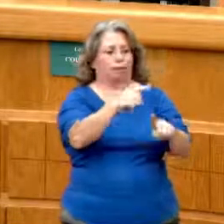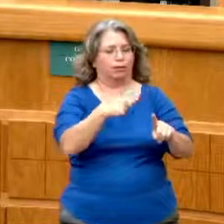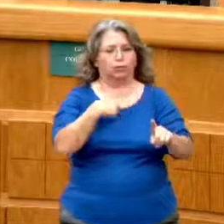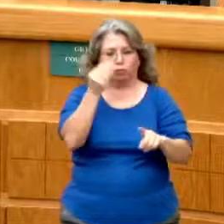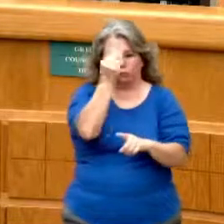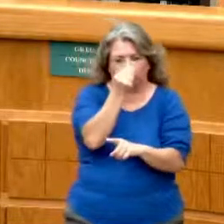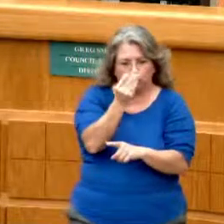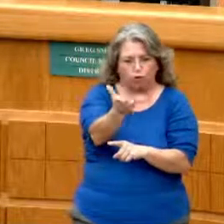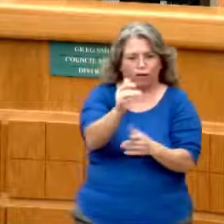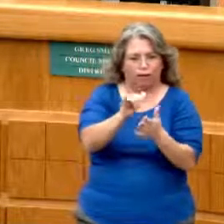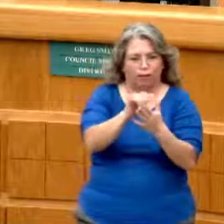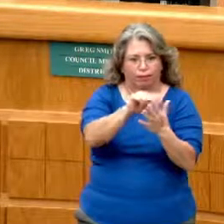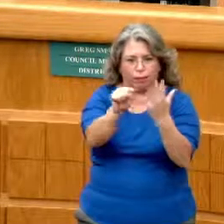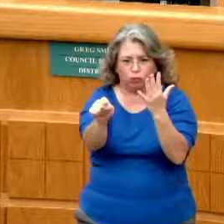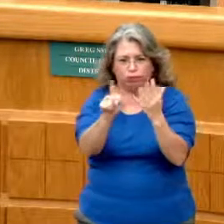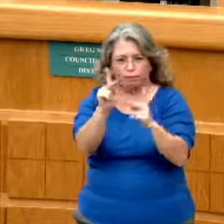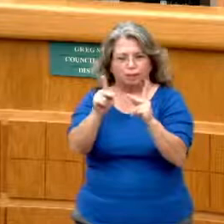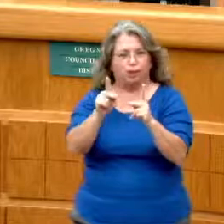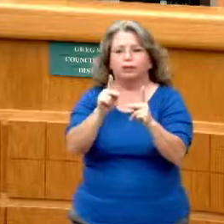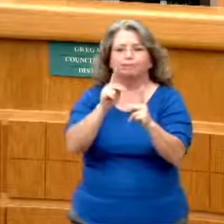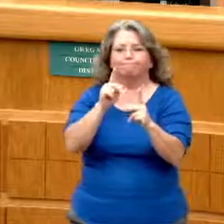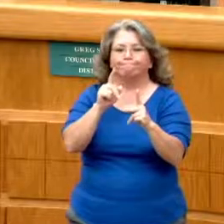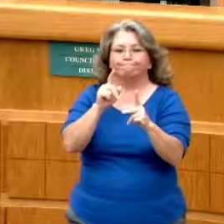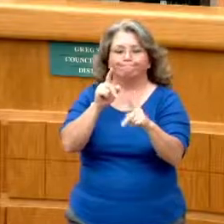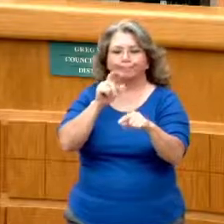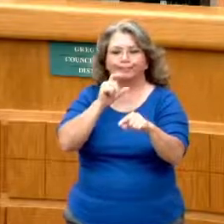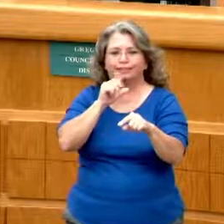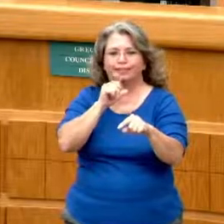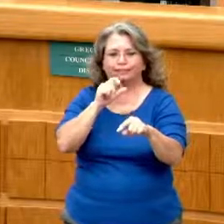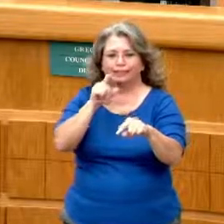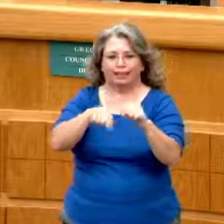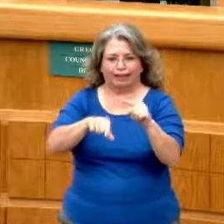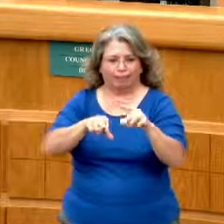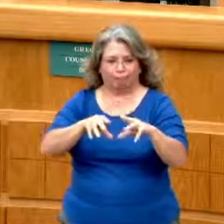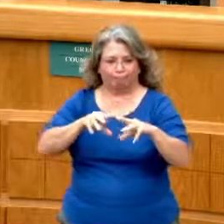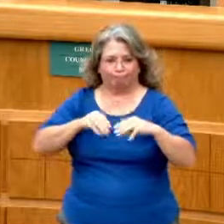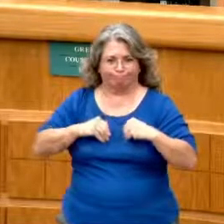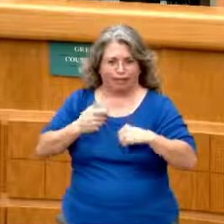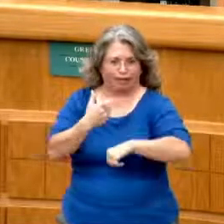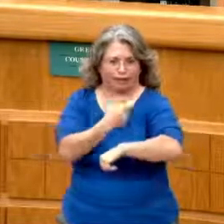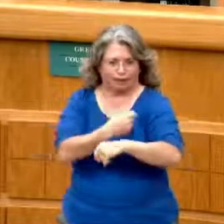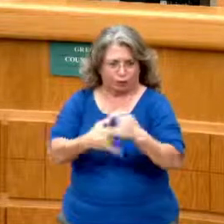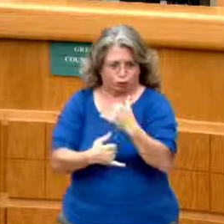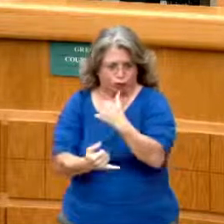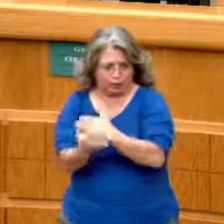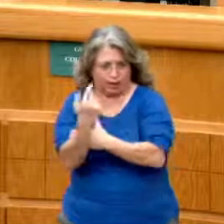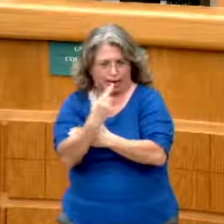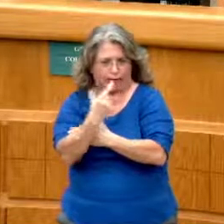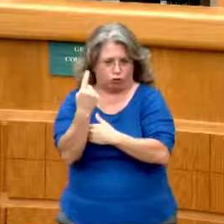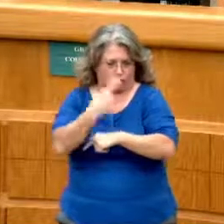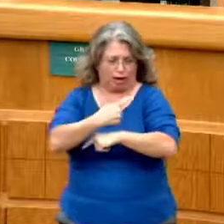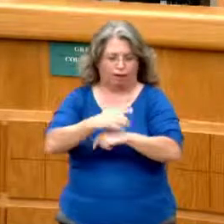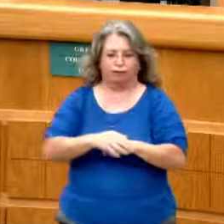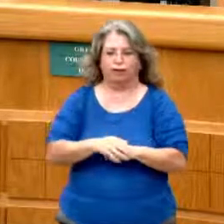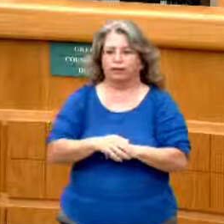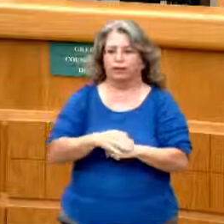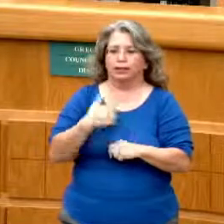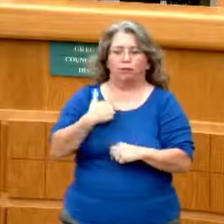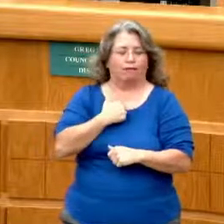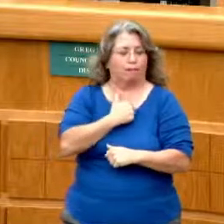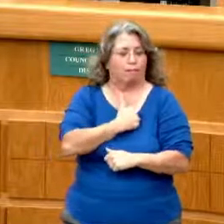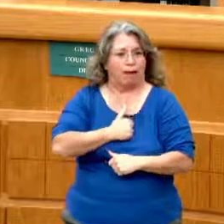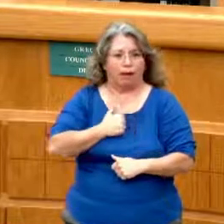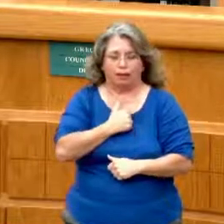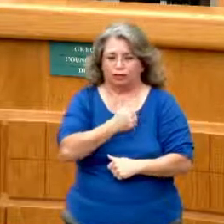not eligible for the vaccine today. The city has apologized on several occasions, and we continue to do so. We know